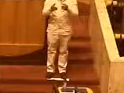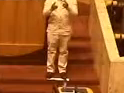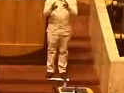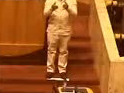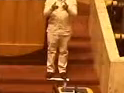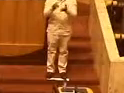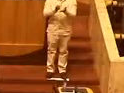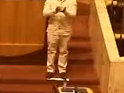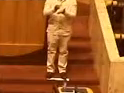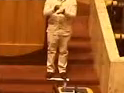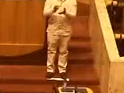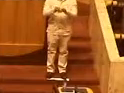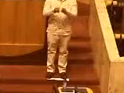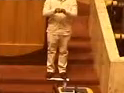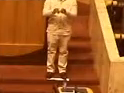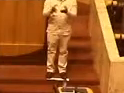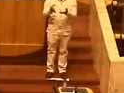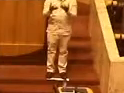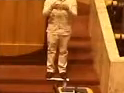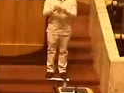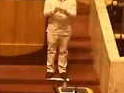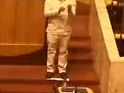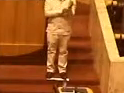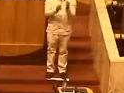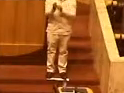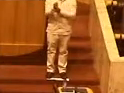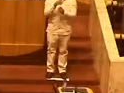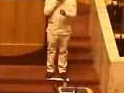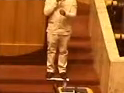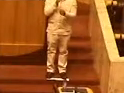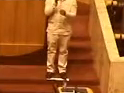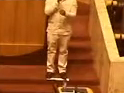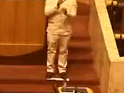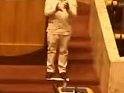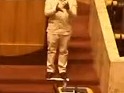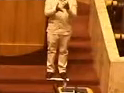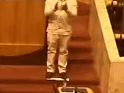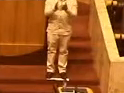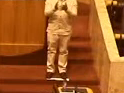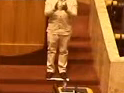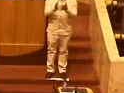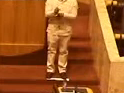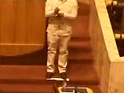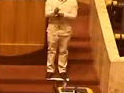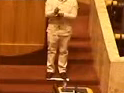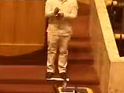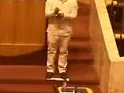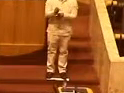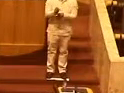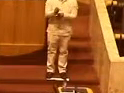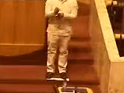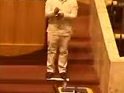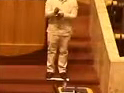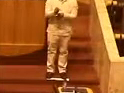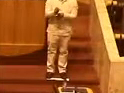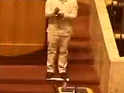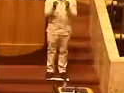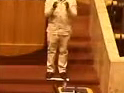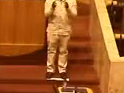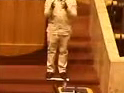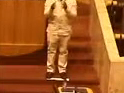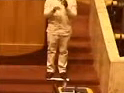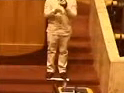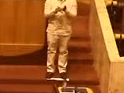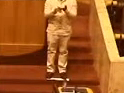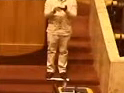achieved as the World Cup infrastructure had to be given priority. Indication as informed by our draft 10-year master